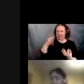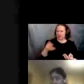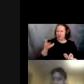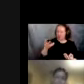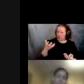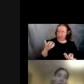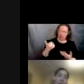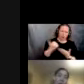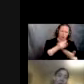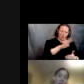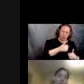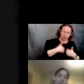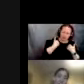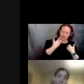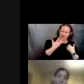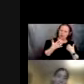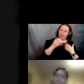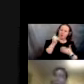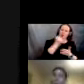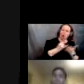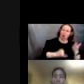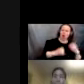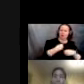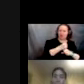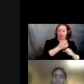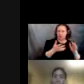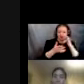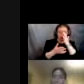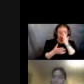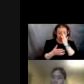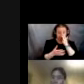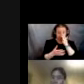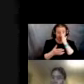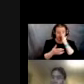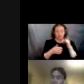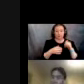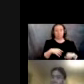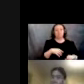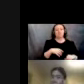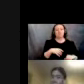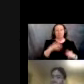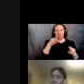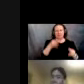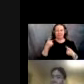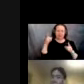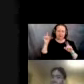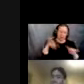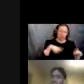incarcerees. And so he said, well, I'm going to go to camp.